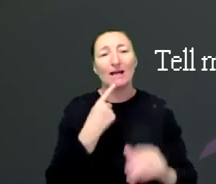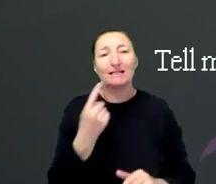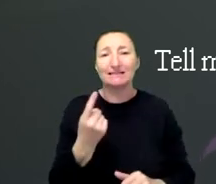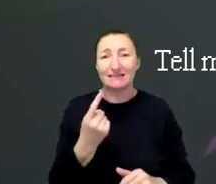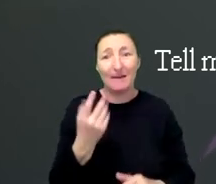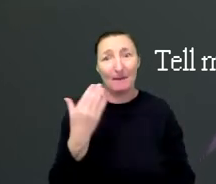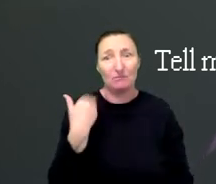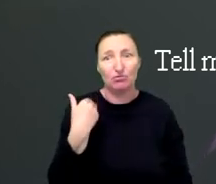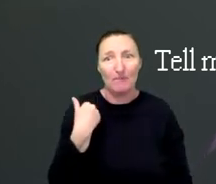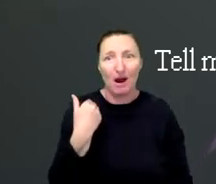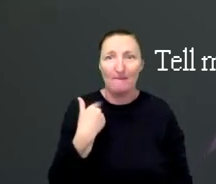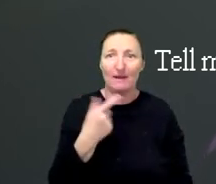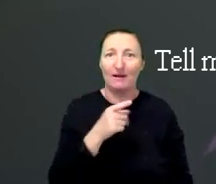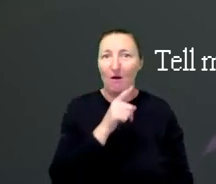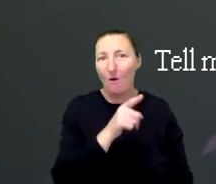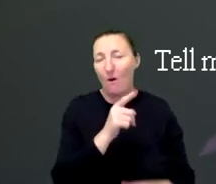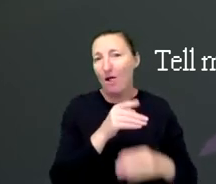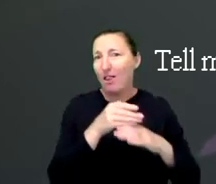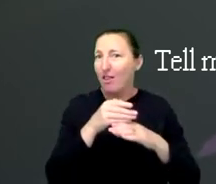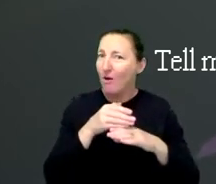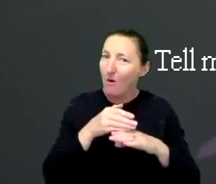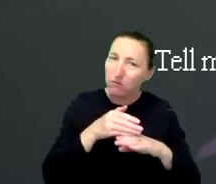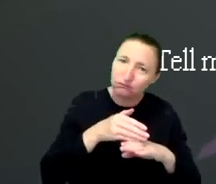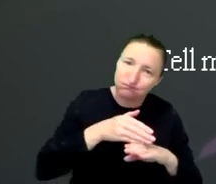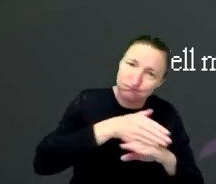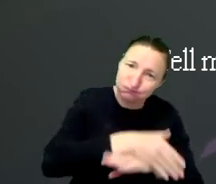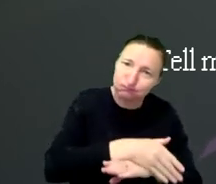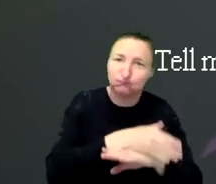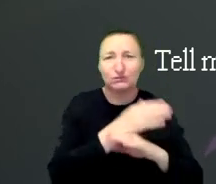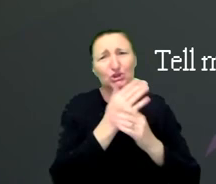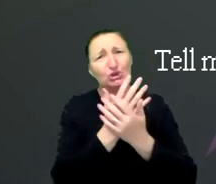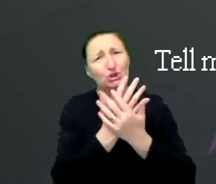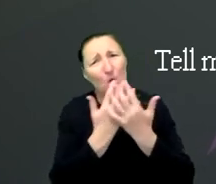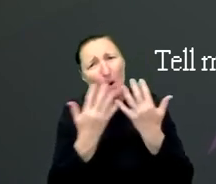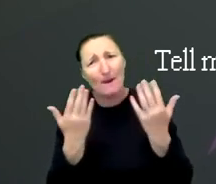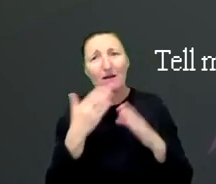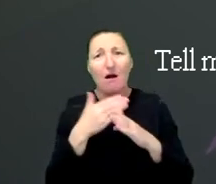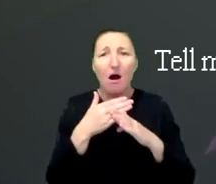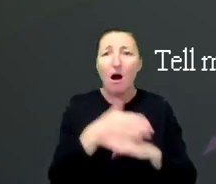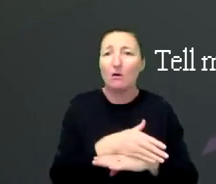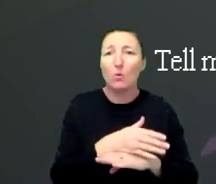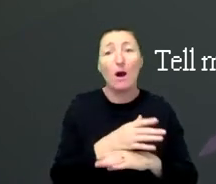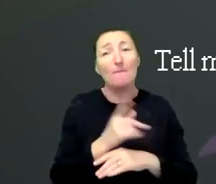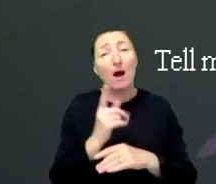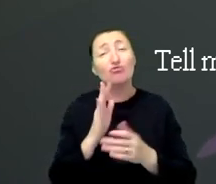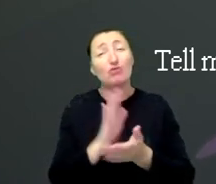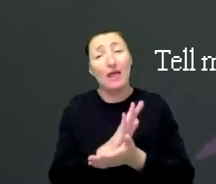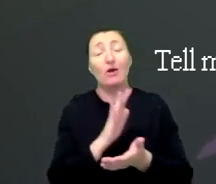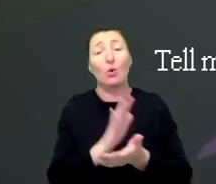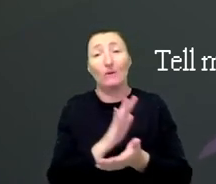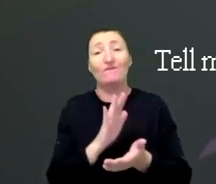also how much fun it was. I think, yeah, because it's so often when you finish a project, you just think about the end result. But